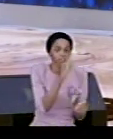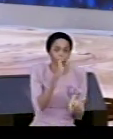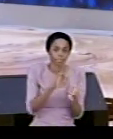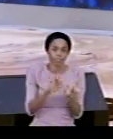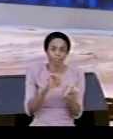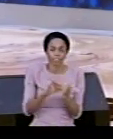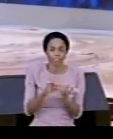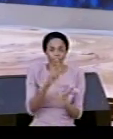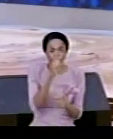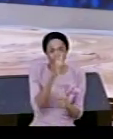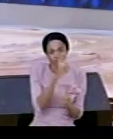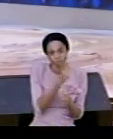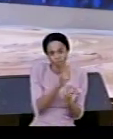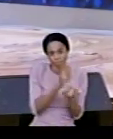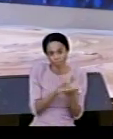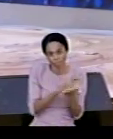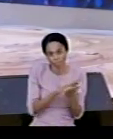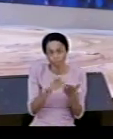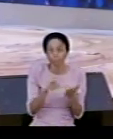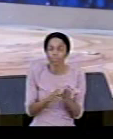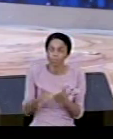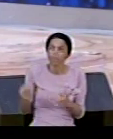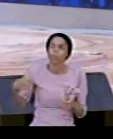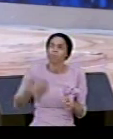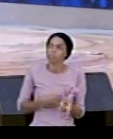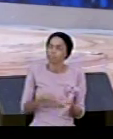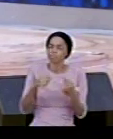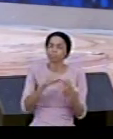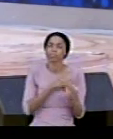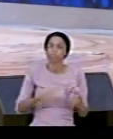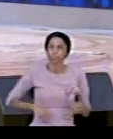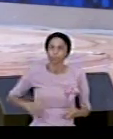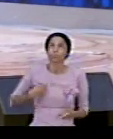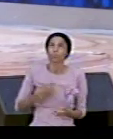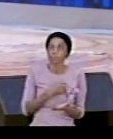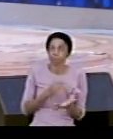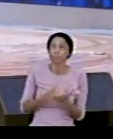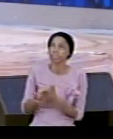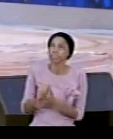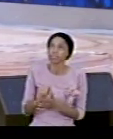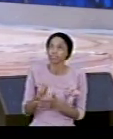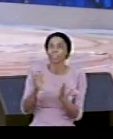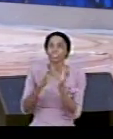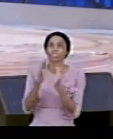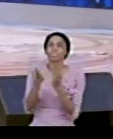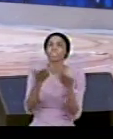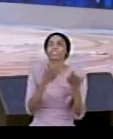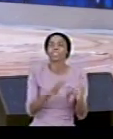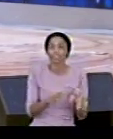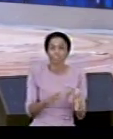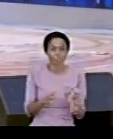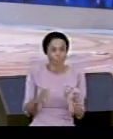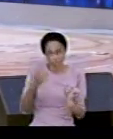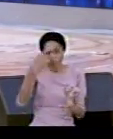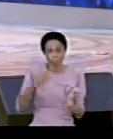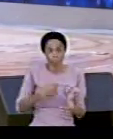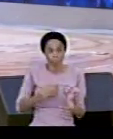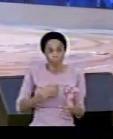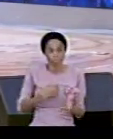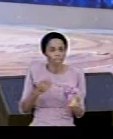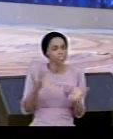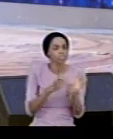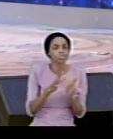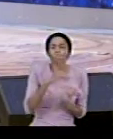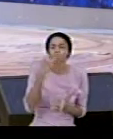by faith we believe. He died, that was for me. He said, Father, forgive them, that was for